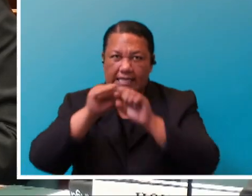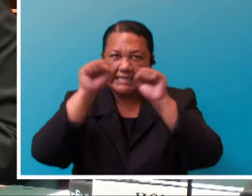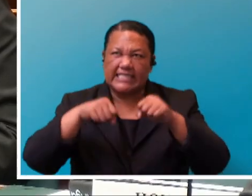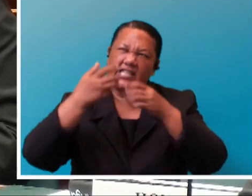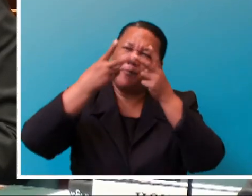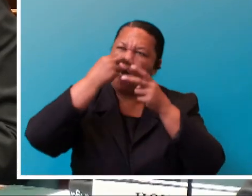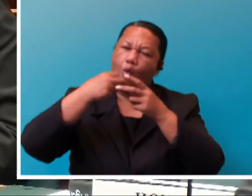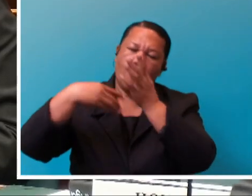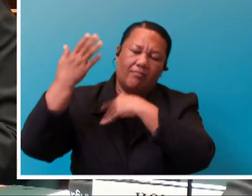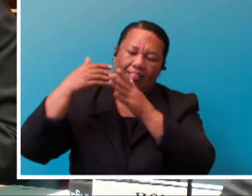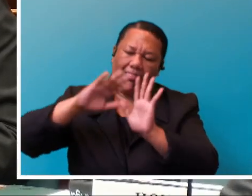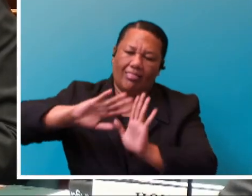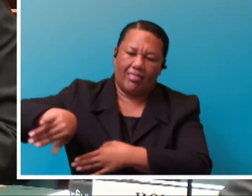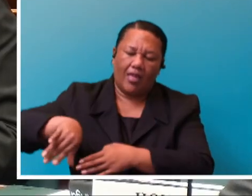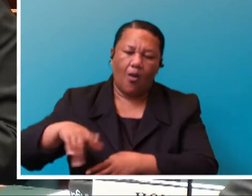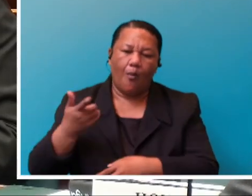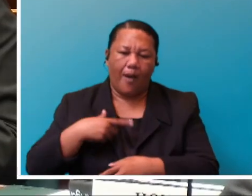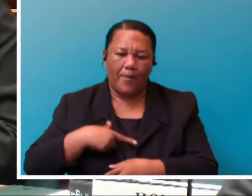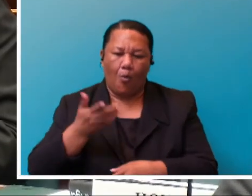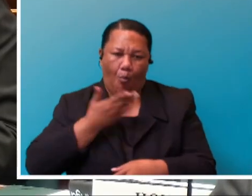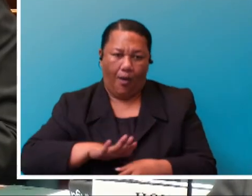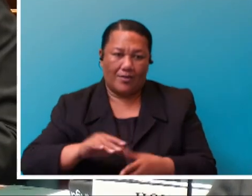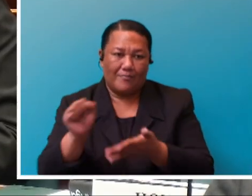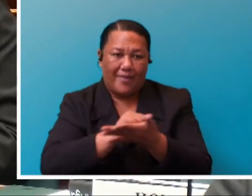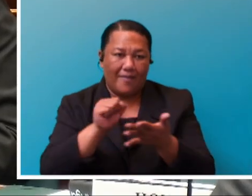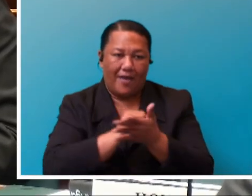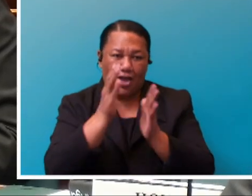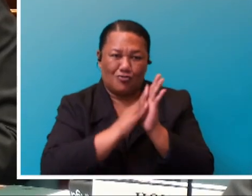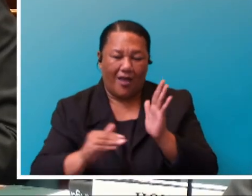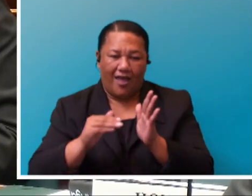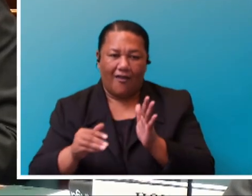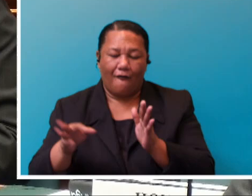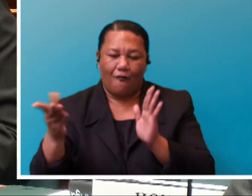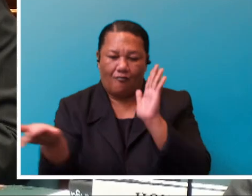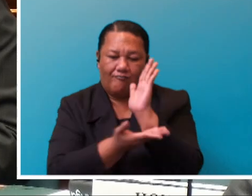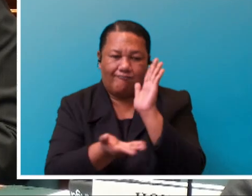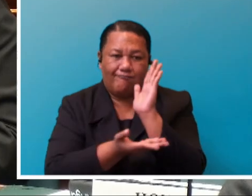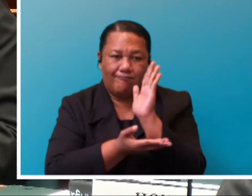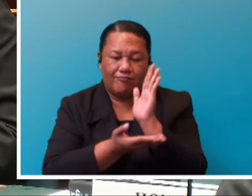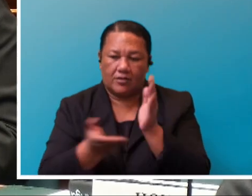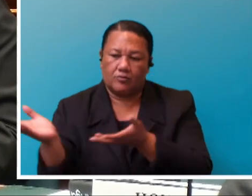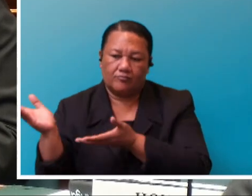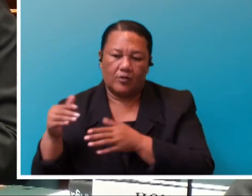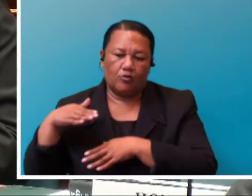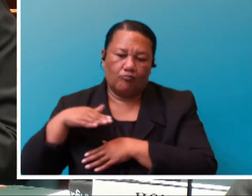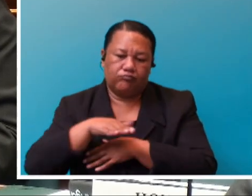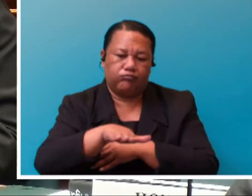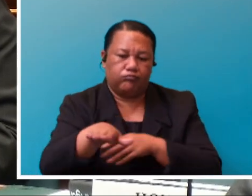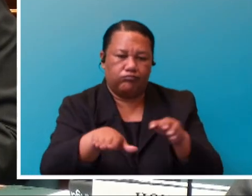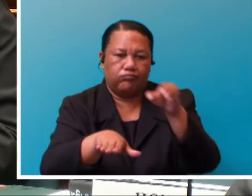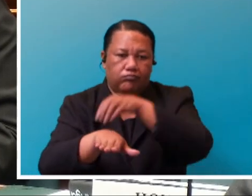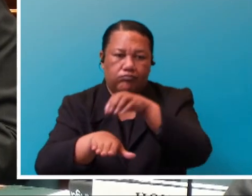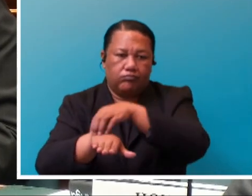today. Mr. Speaker, as I had informed the Honourable Member through this August House nearly 6 months ago,